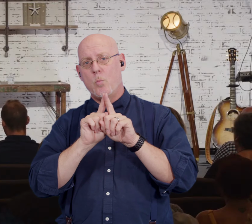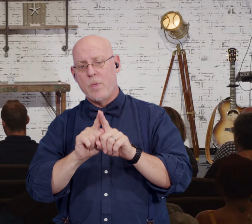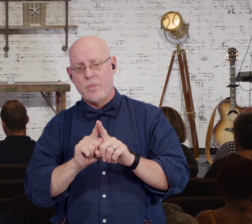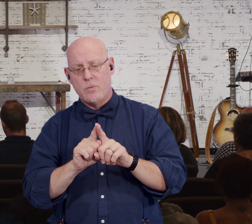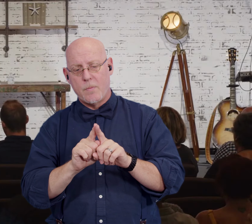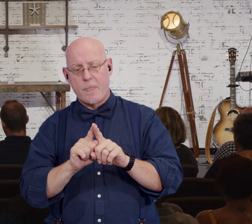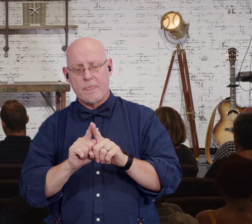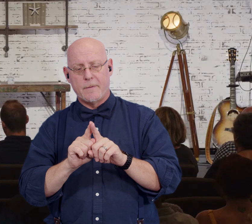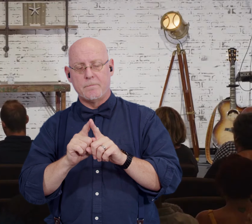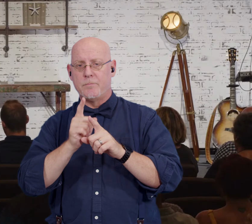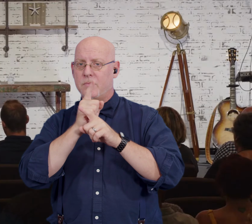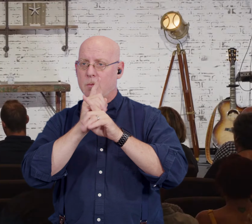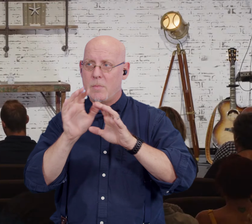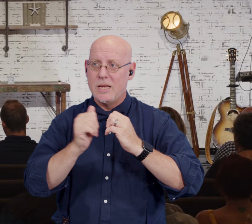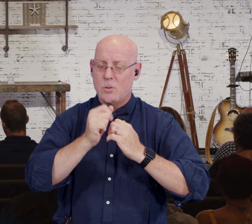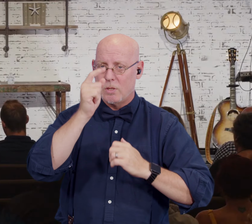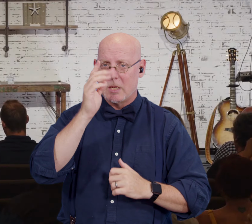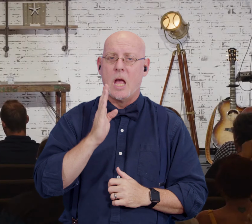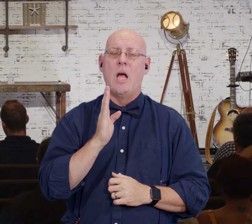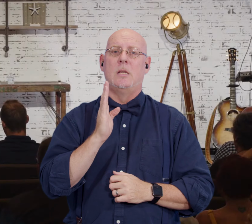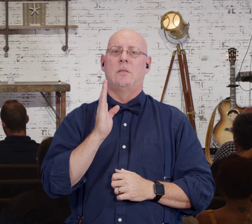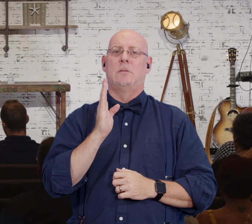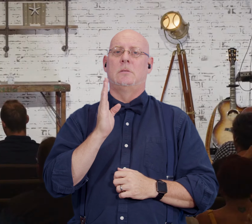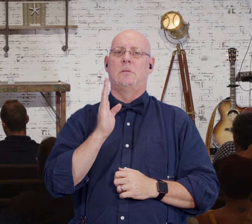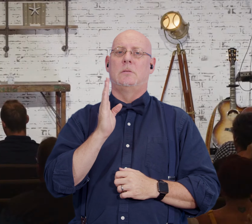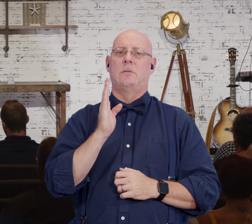you, you're at peace with God,